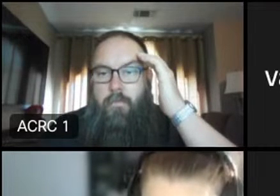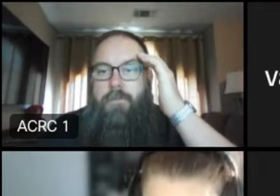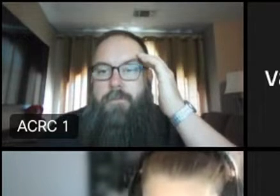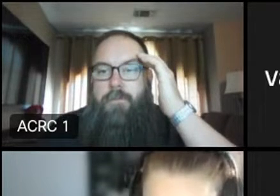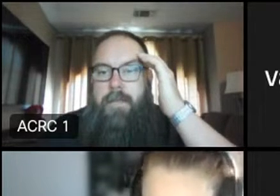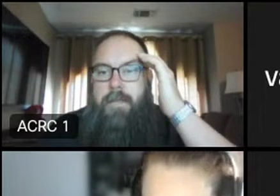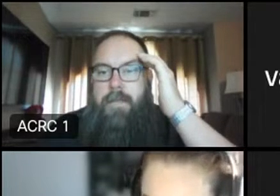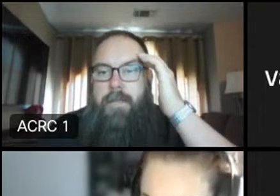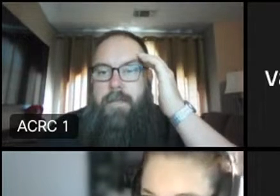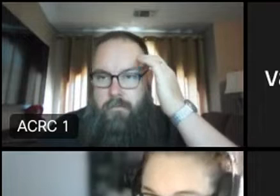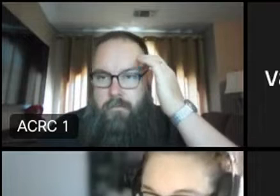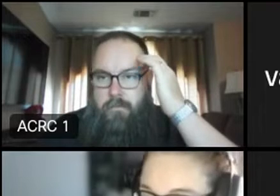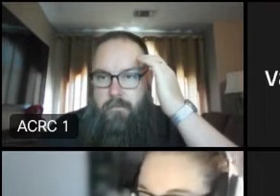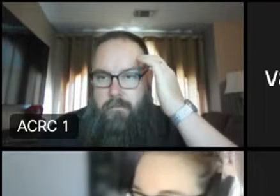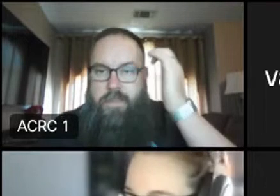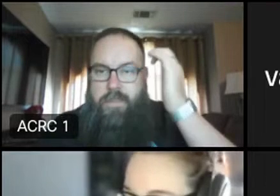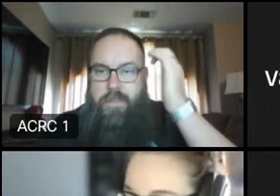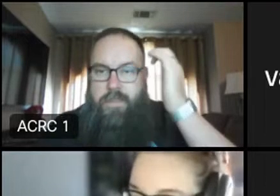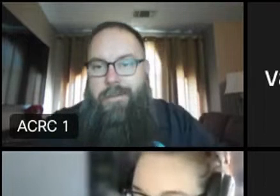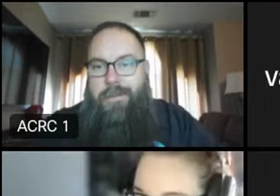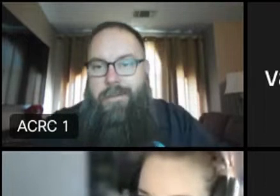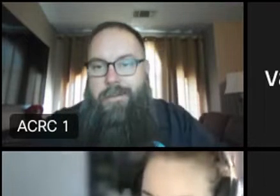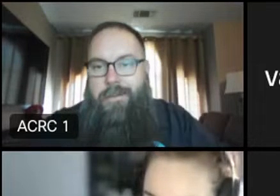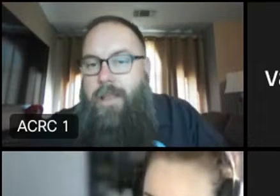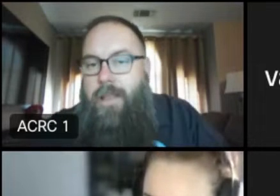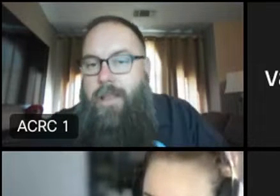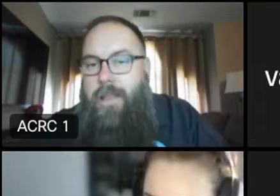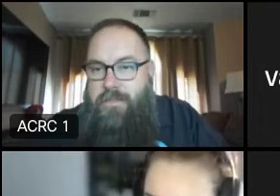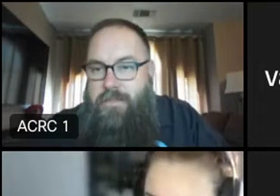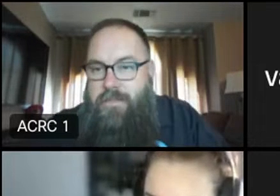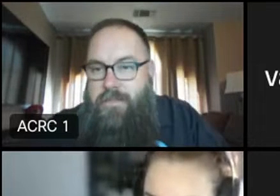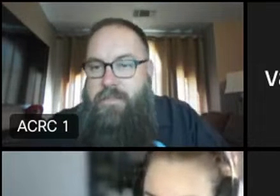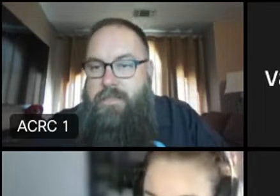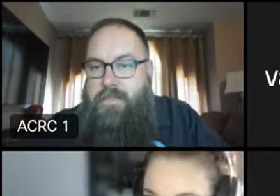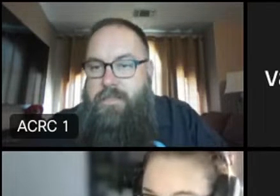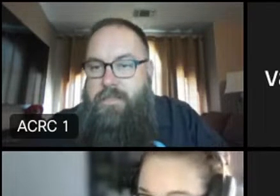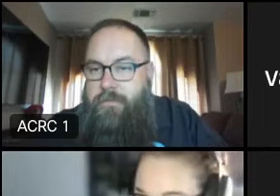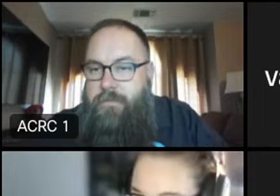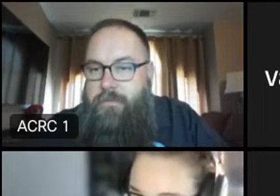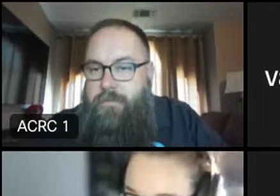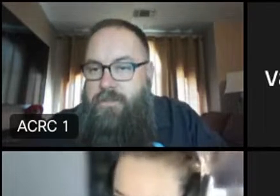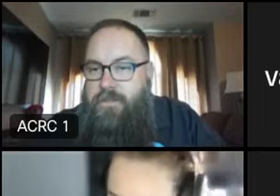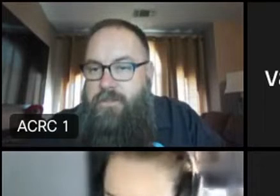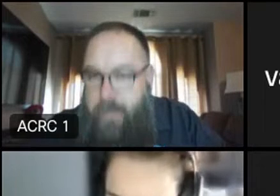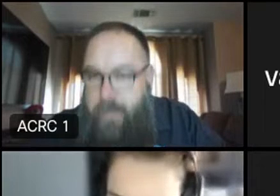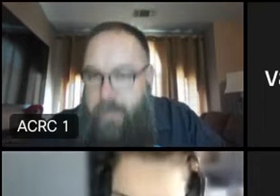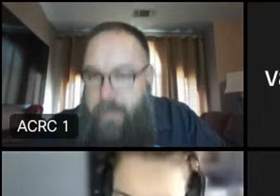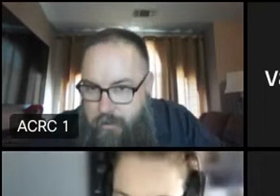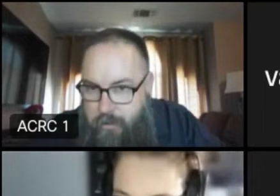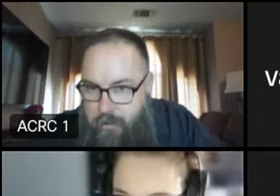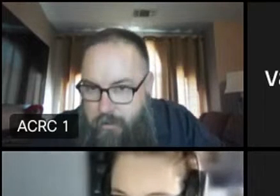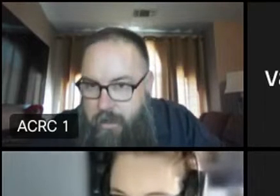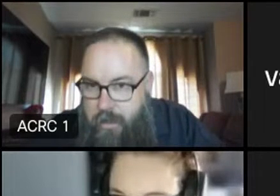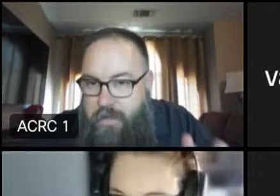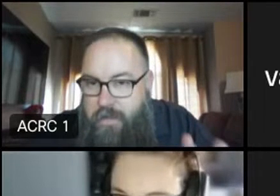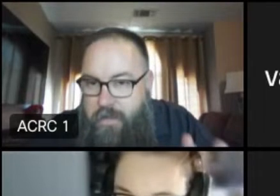if anyone has anything that they would like us to have a discussion specifically related to CCL,